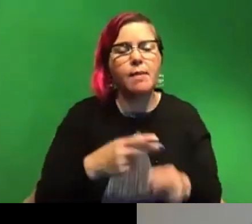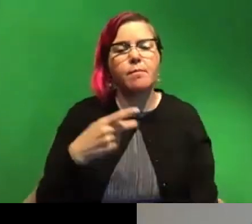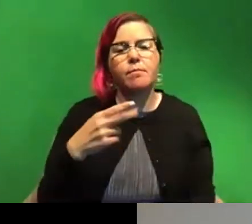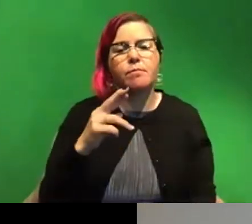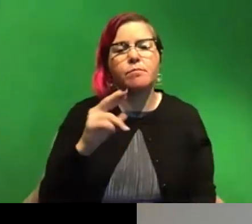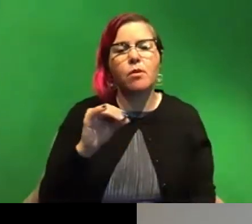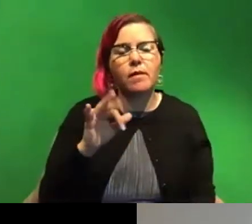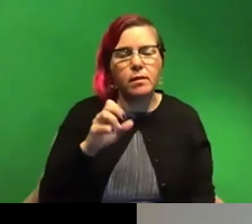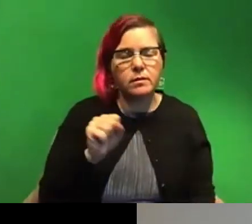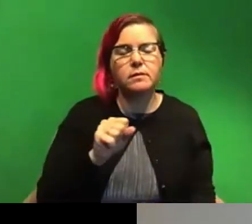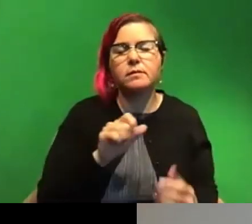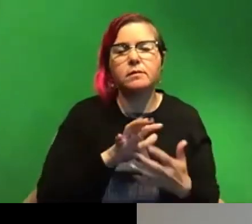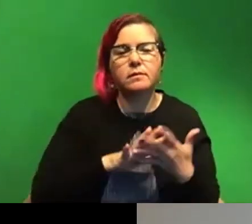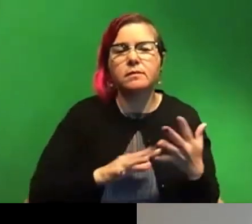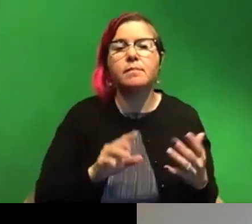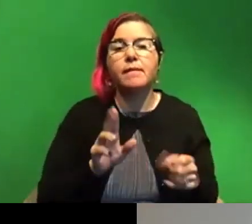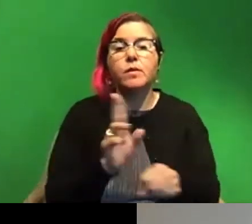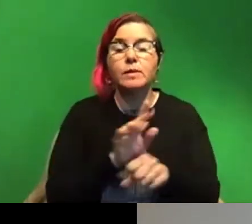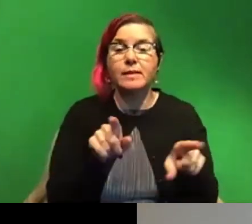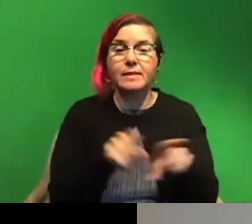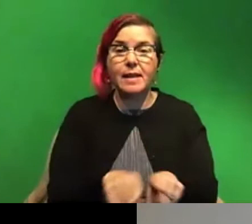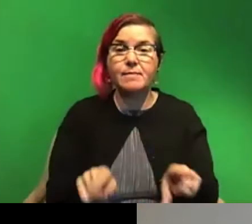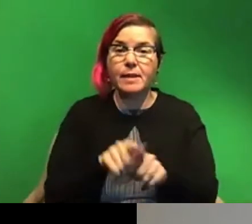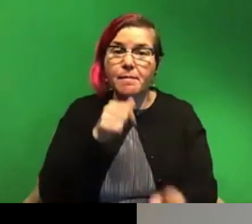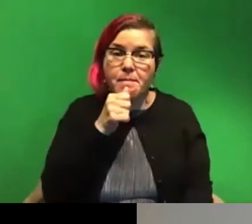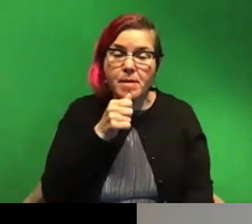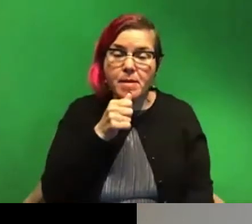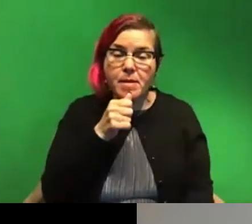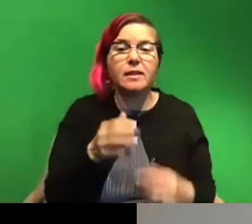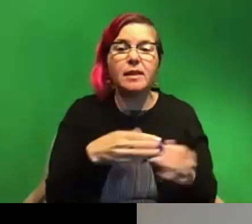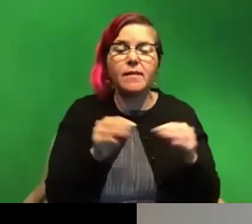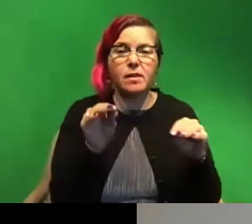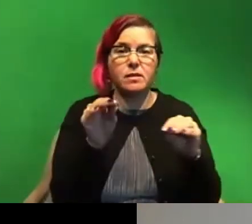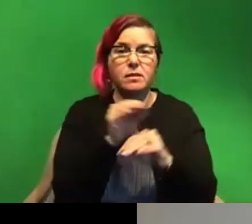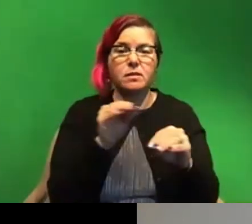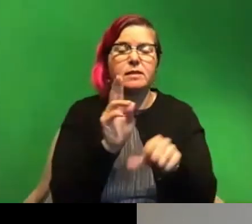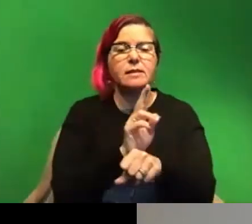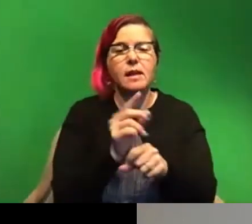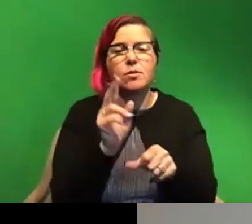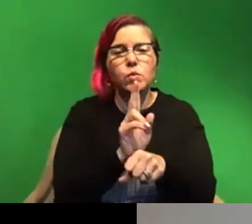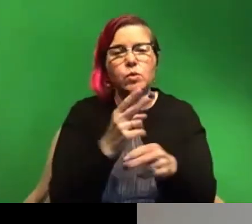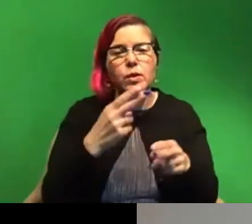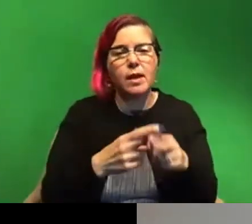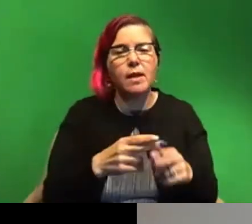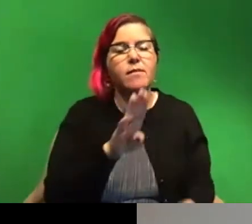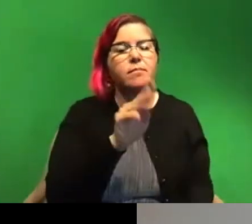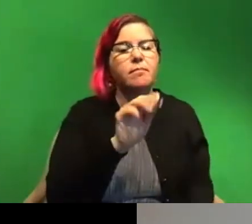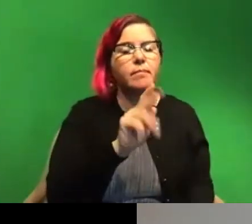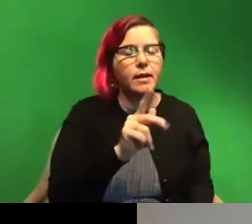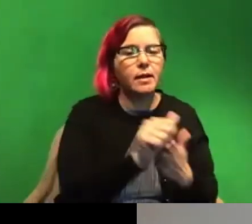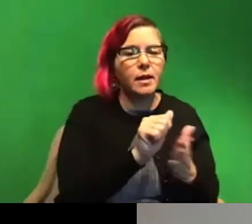things like that. But if you're using the same passwords and the same, even a combination of the same username for your bank account